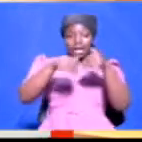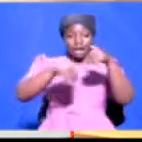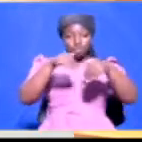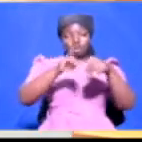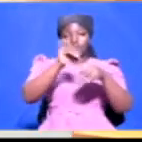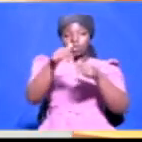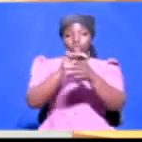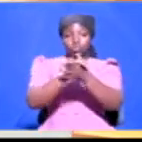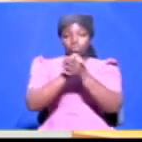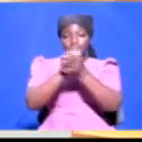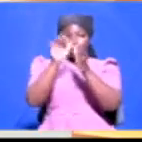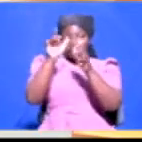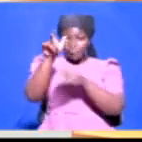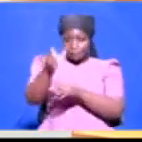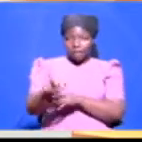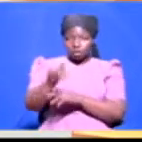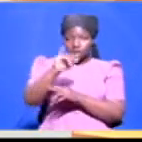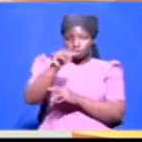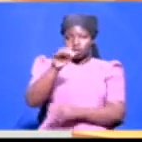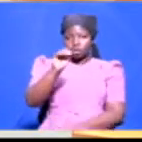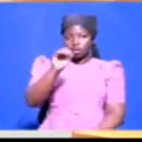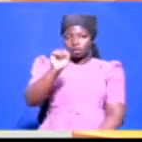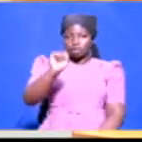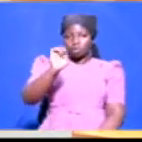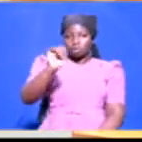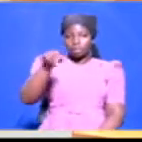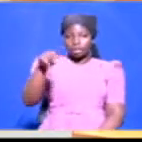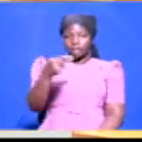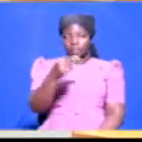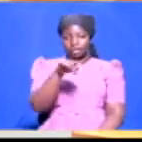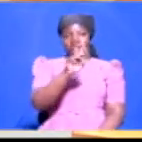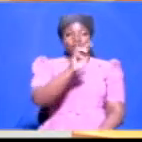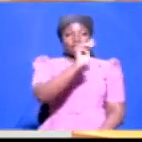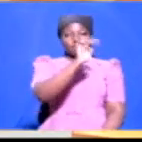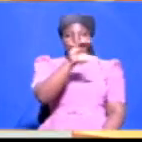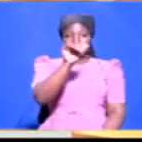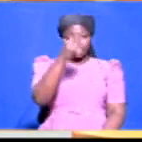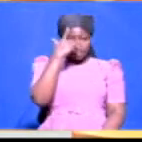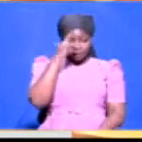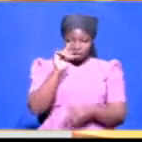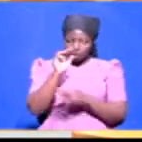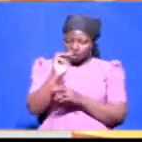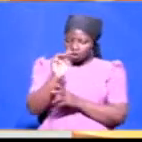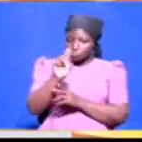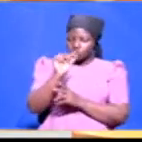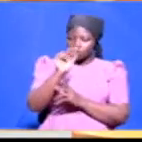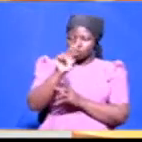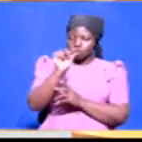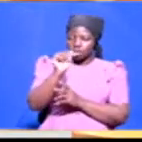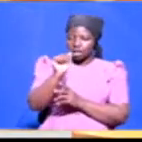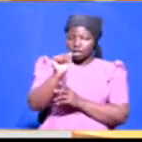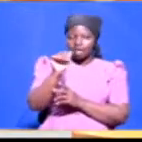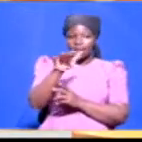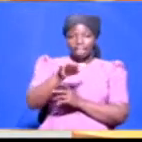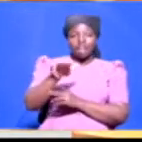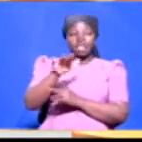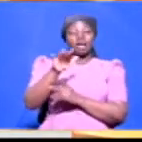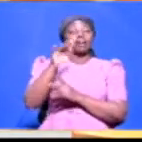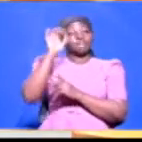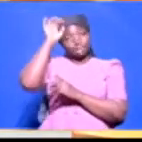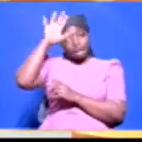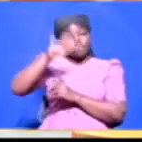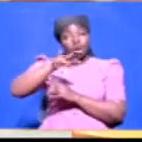Joseph Mung’ara is the member of County Assembly elect for Muguga Ward in Kiambu County. Mung’ara beat his